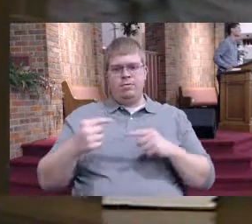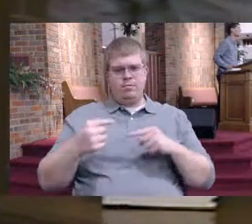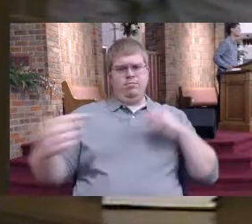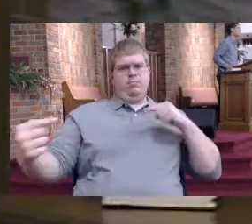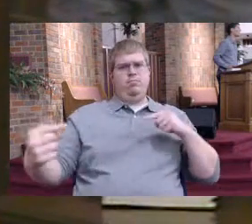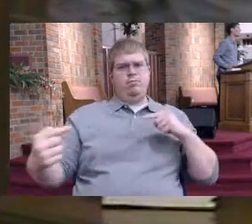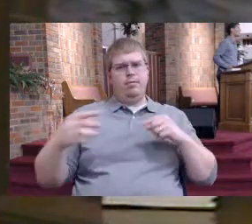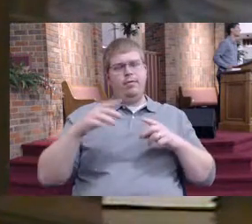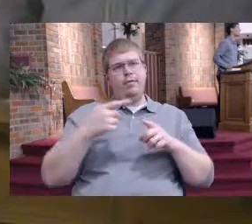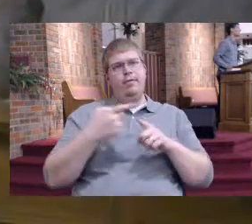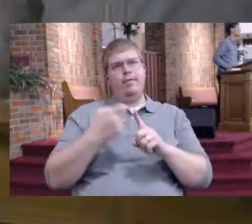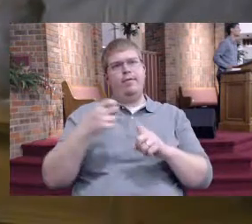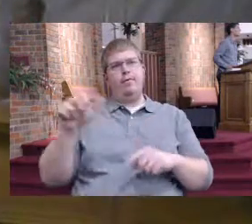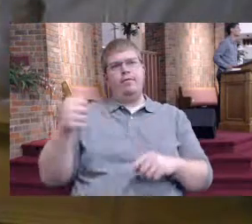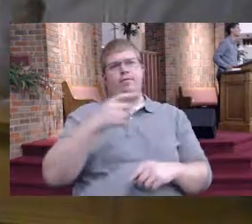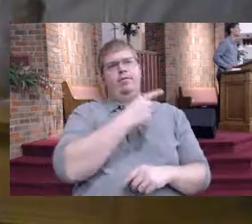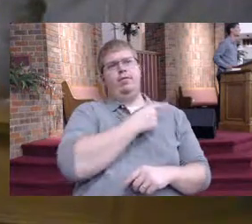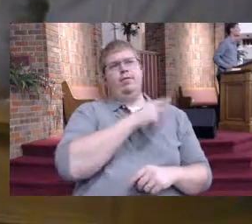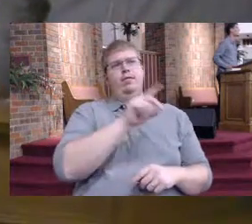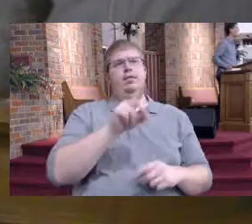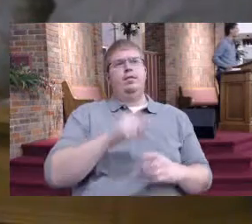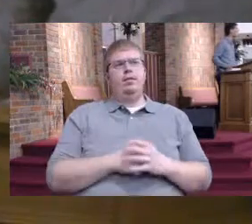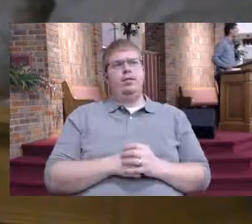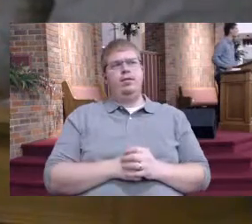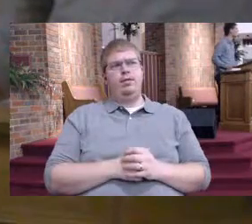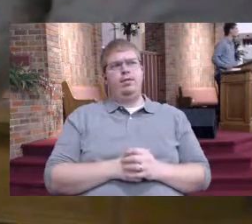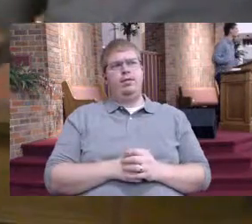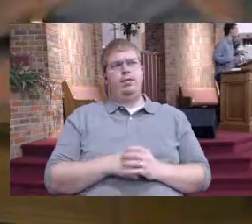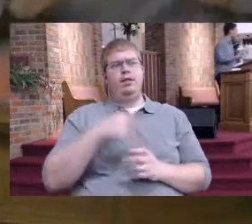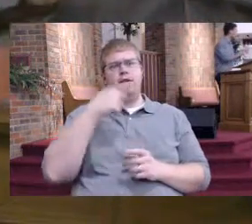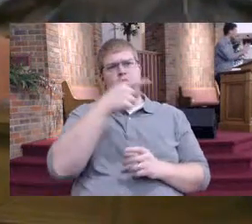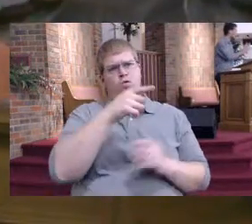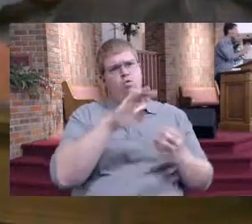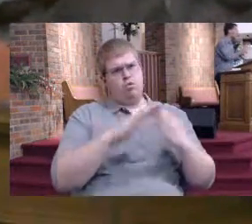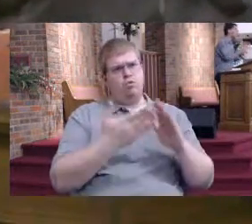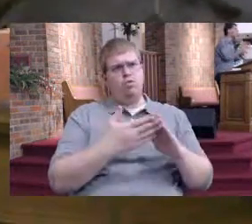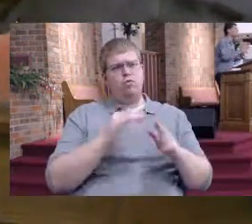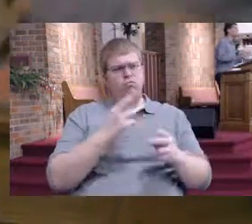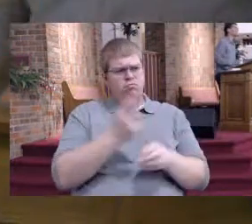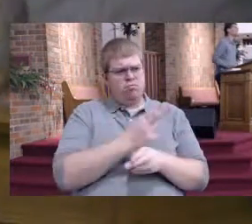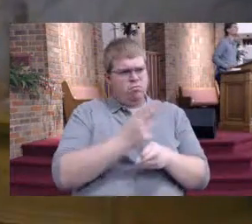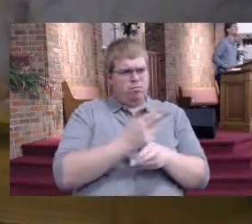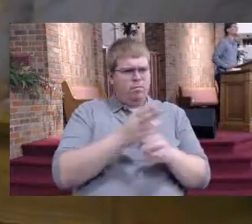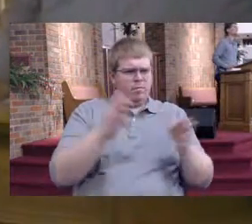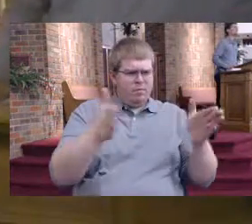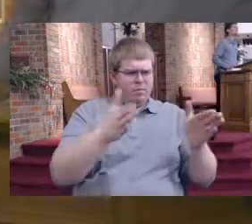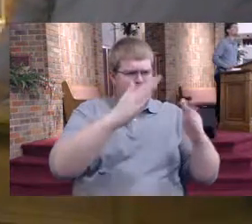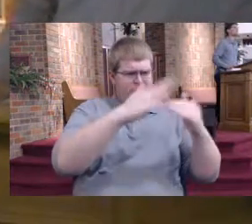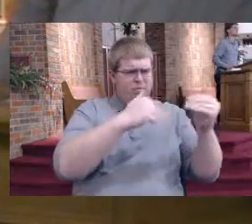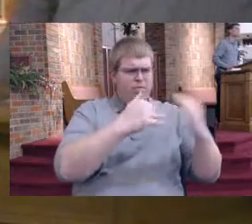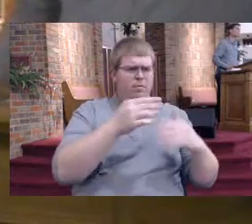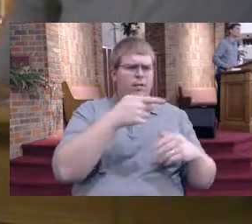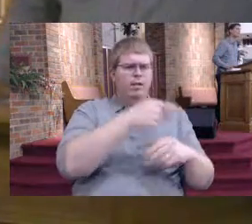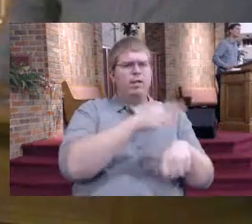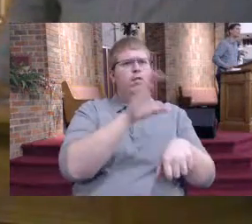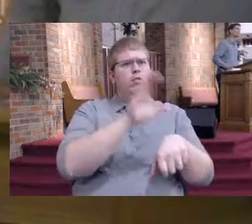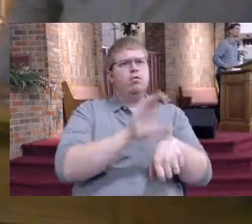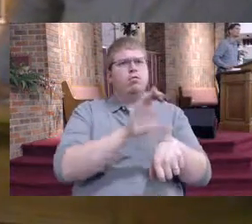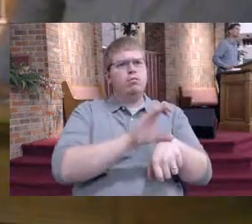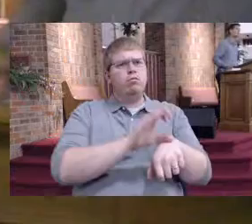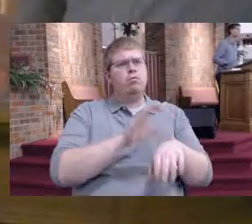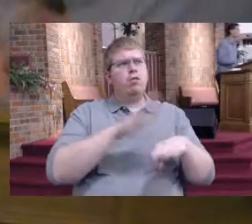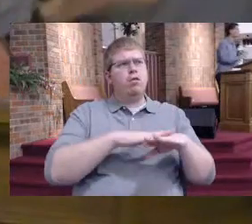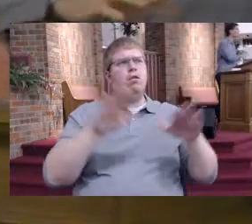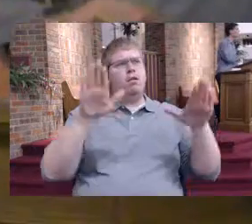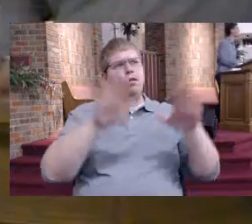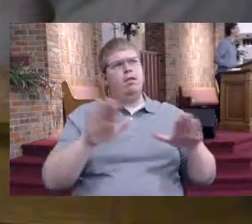denominations. In one village, Kasandalala, we were using a small building that was being used as a church building on